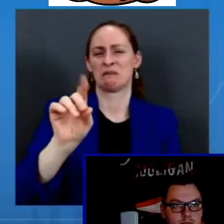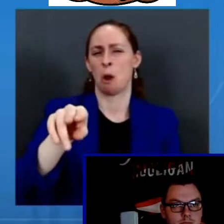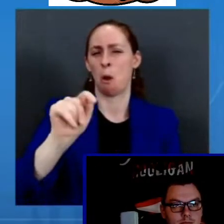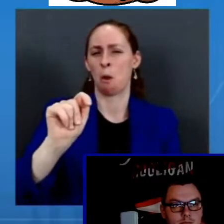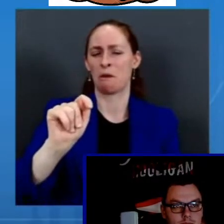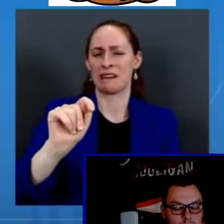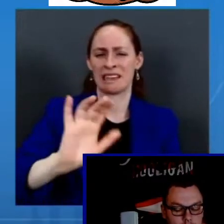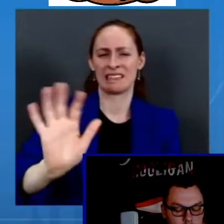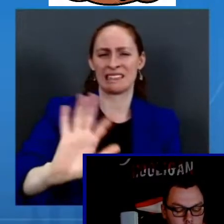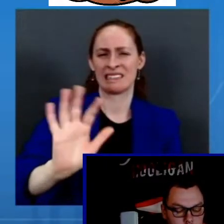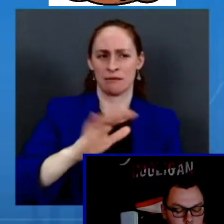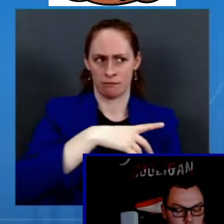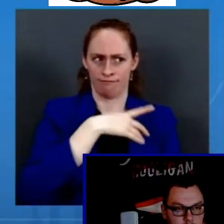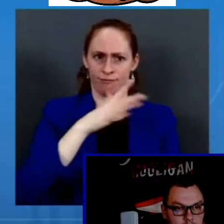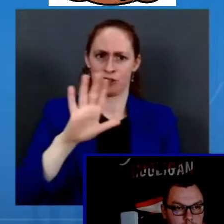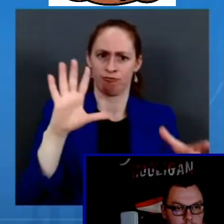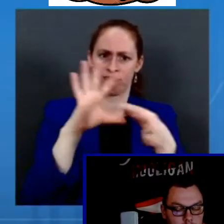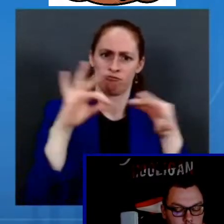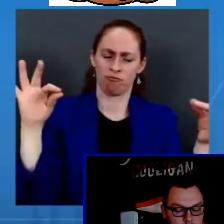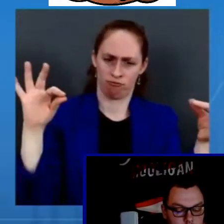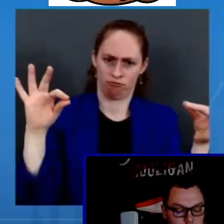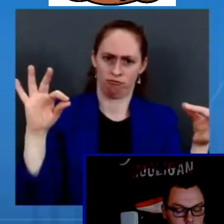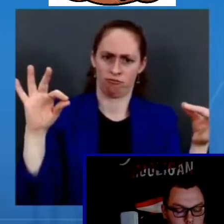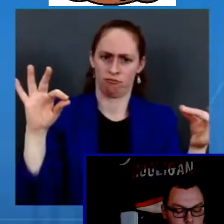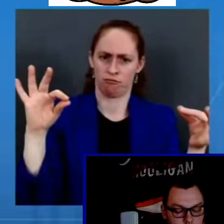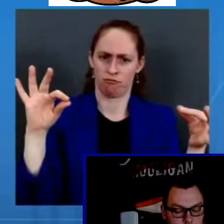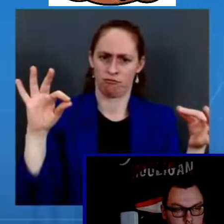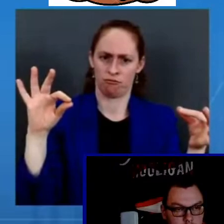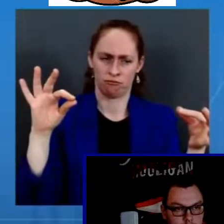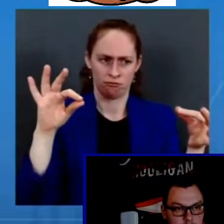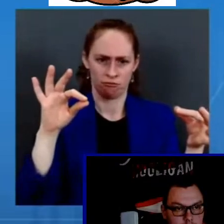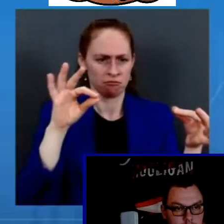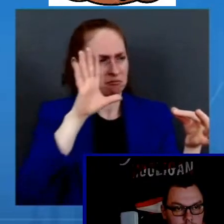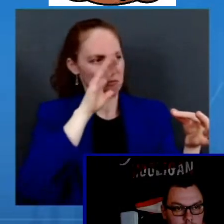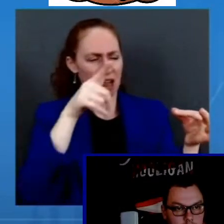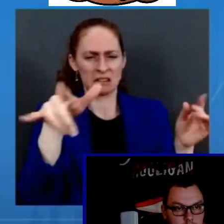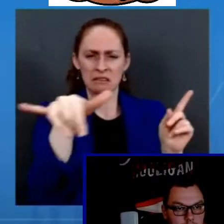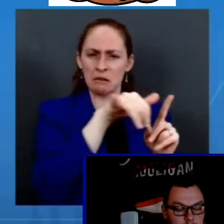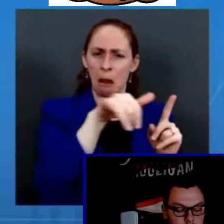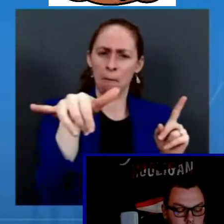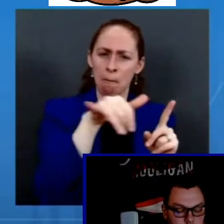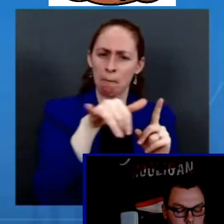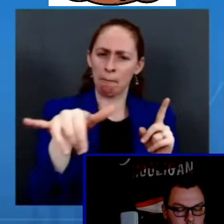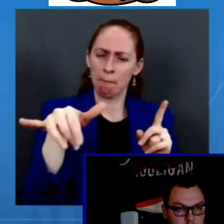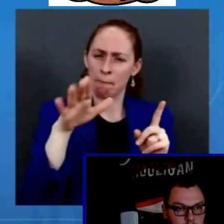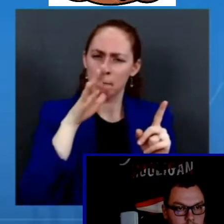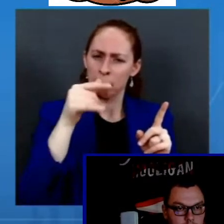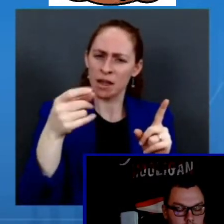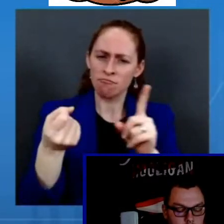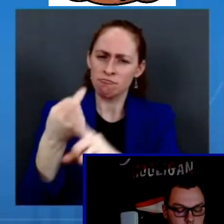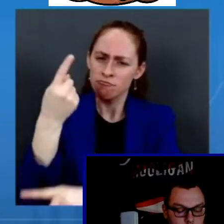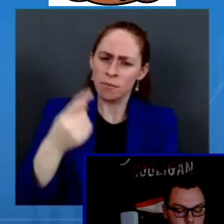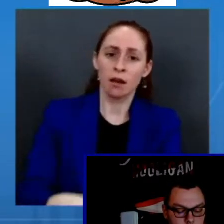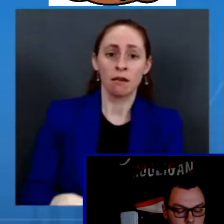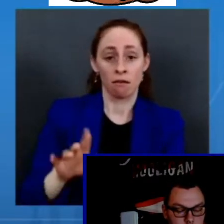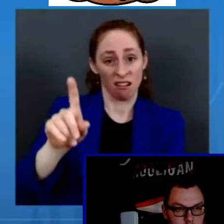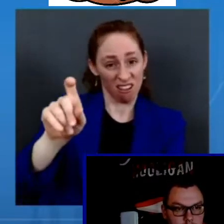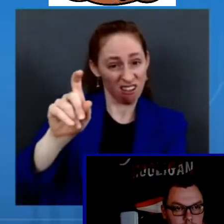the definition of fully vaccinated to include boosters? Dr. Walensky on holiday